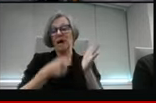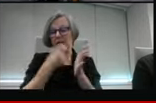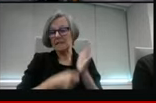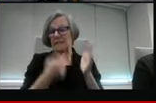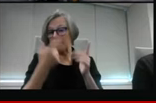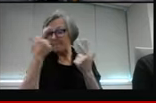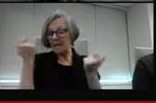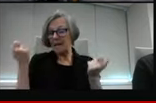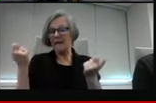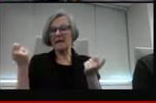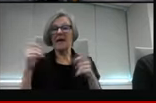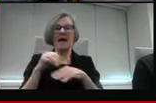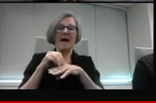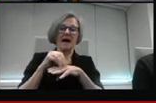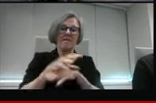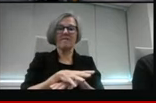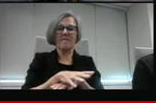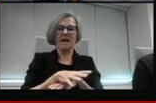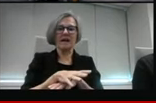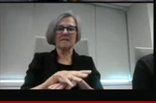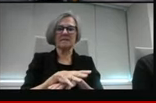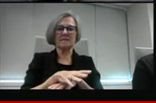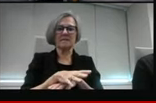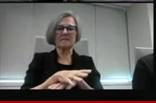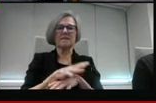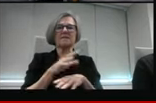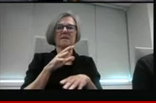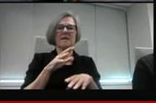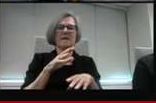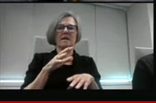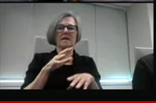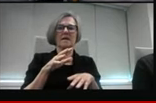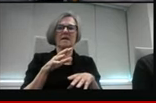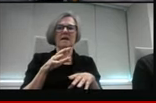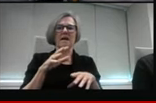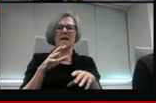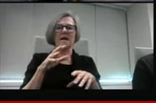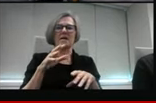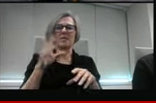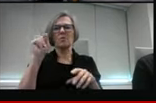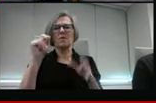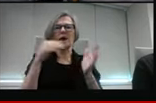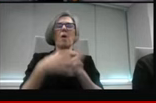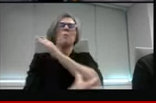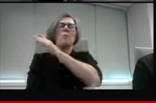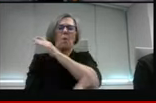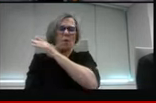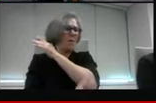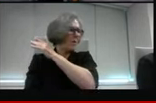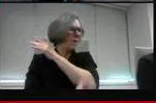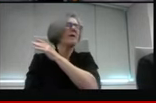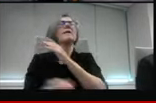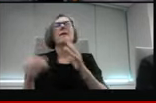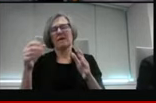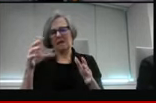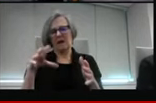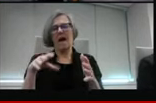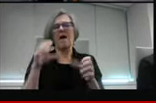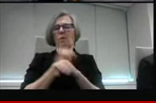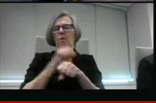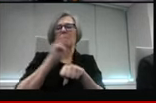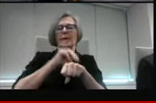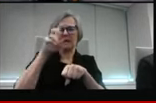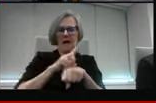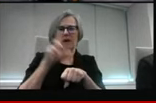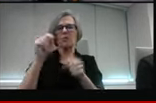because it affects the power everybody I am really power I make $20,000 a yeah as a worker I McDonald's and what's